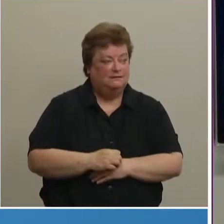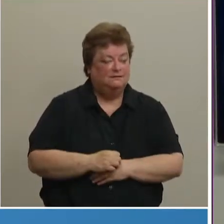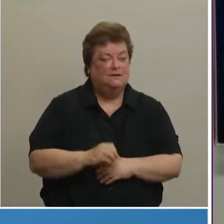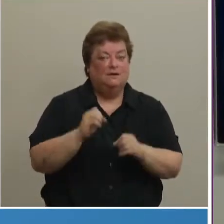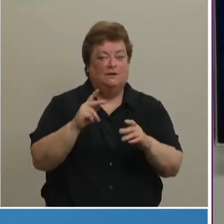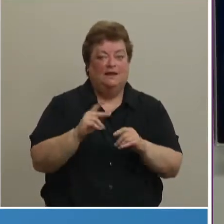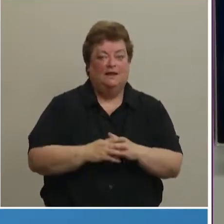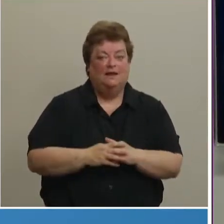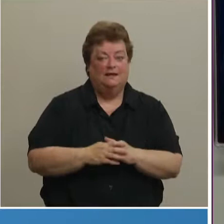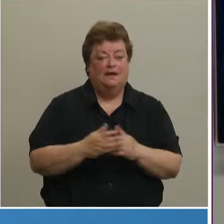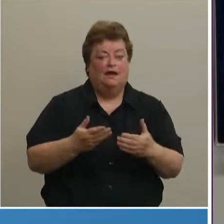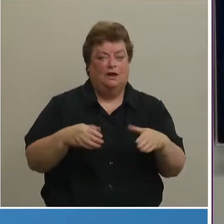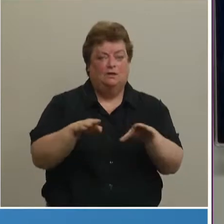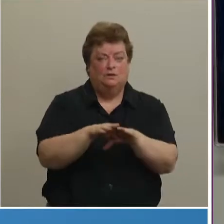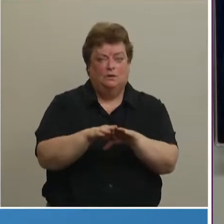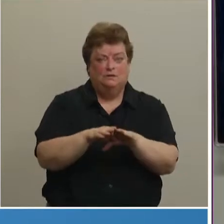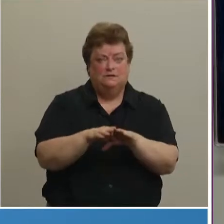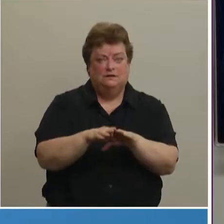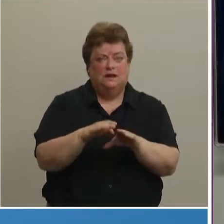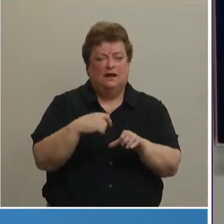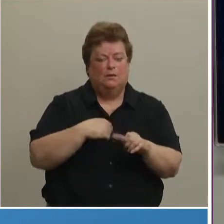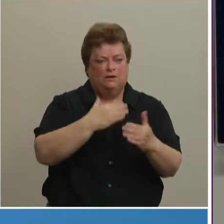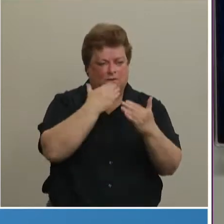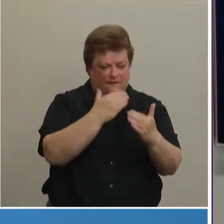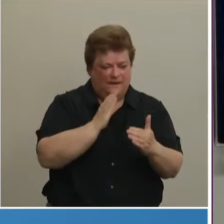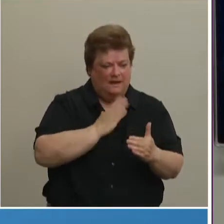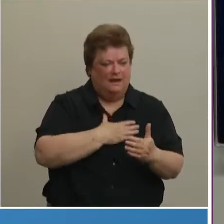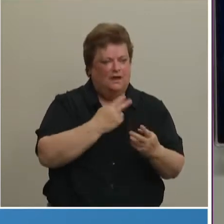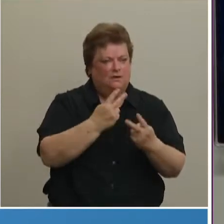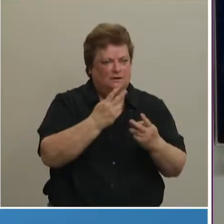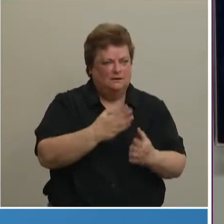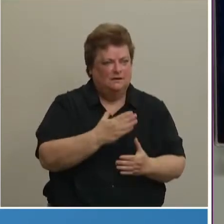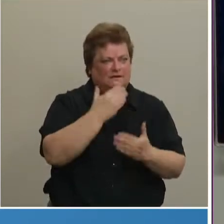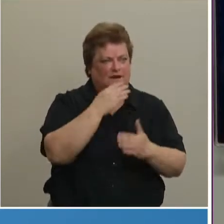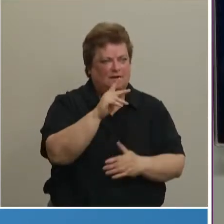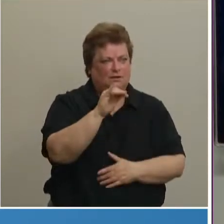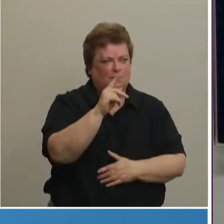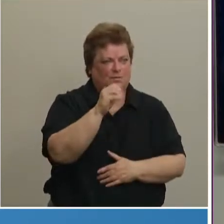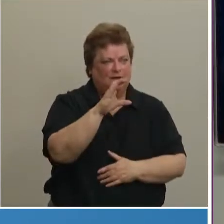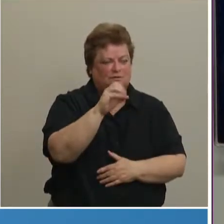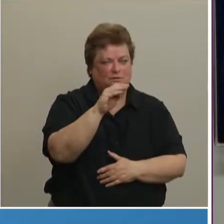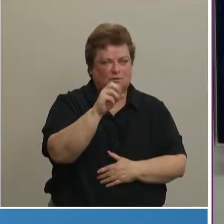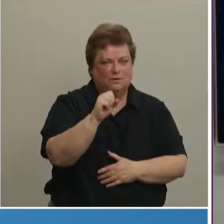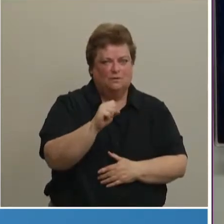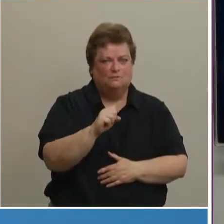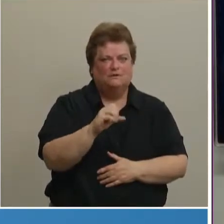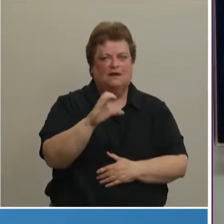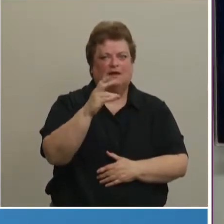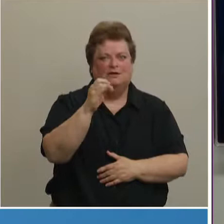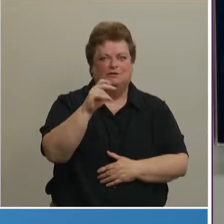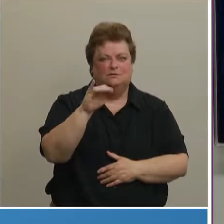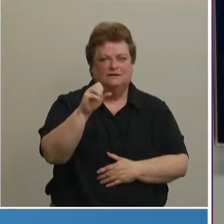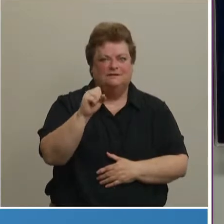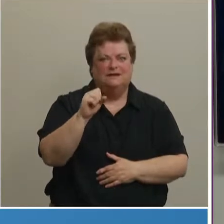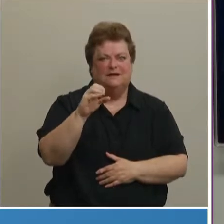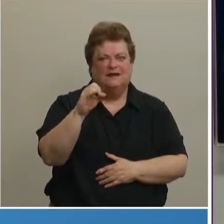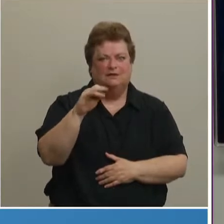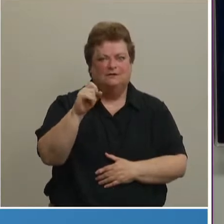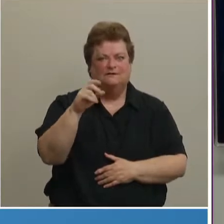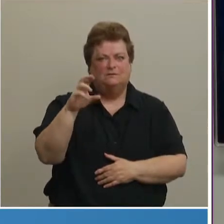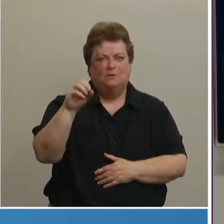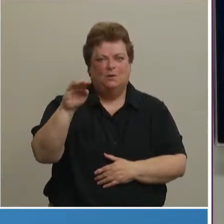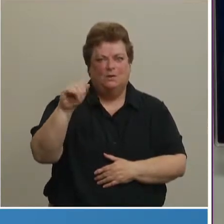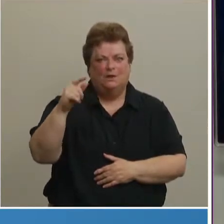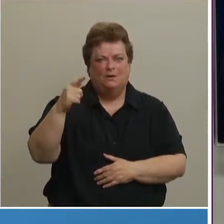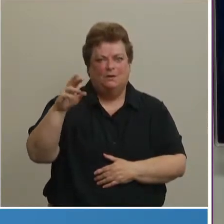Okay. Well, in closing, I want to thank our guests. Thank you to Pastor Combs, to Romeo Guerra, and to Christy Hinrichs, and thank you to Director Lopez and her